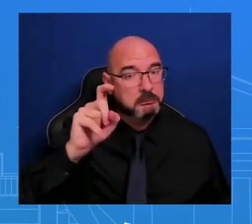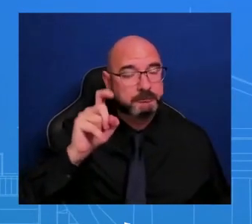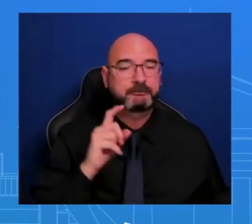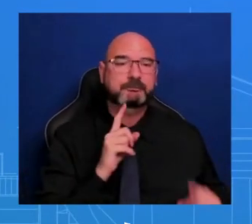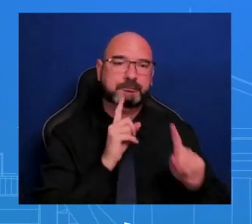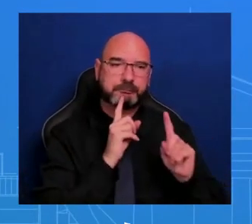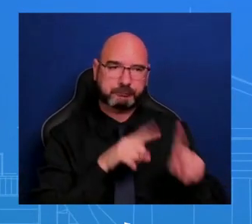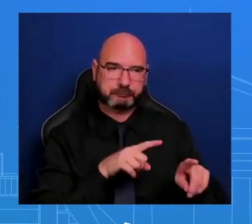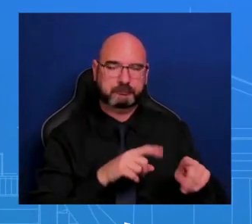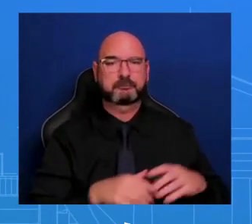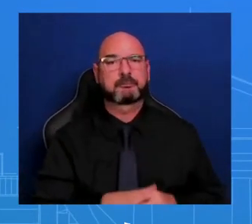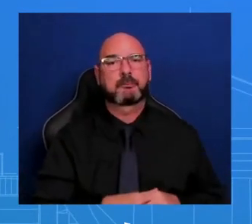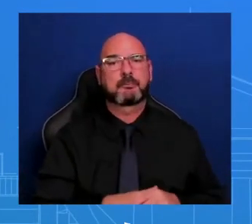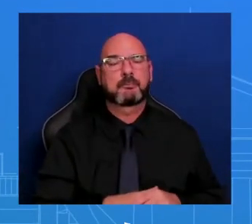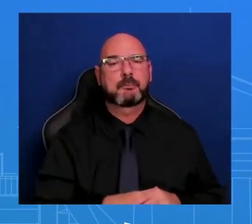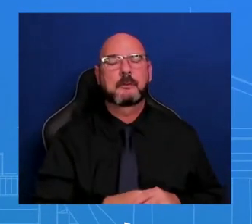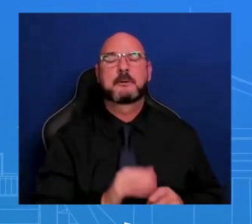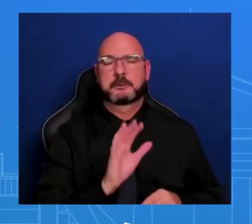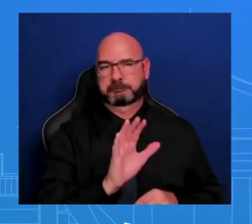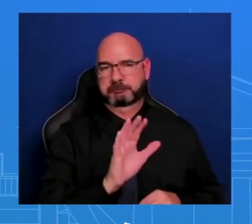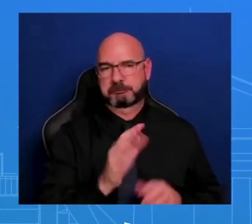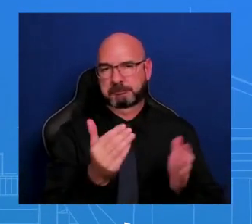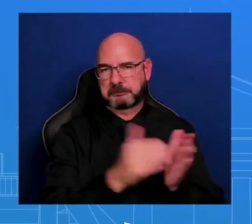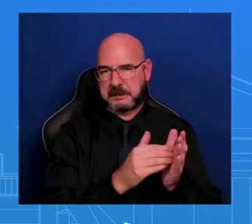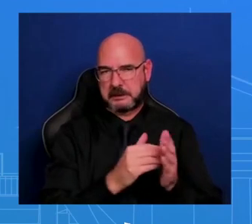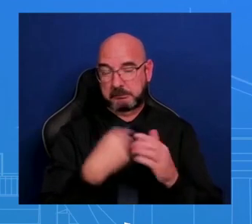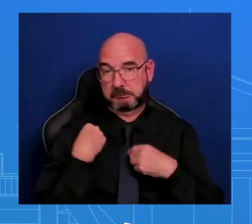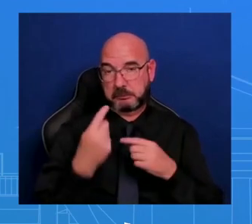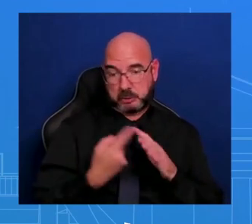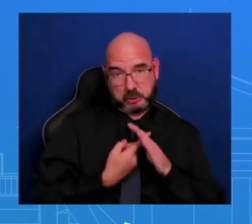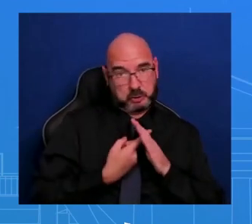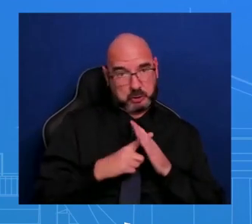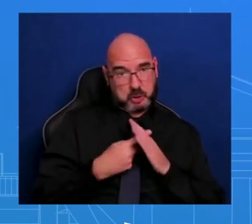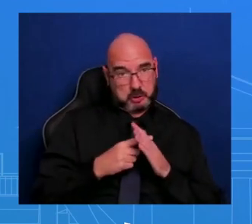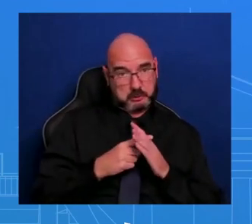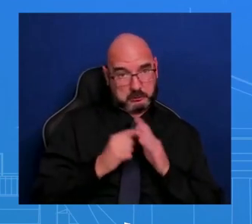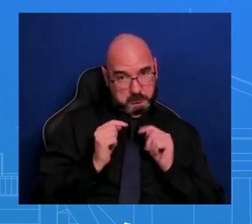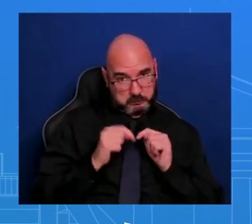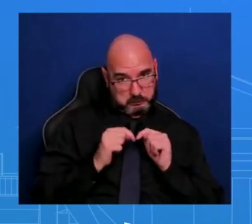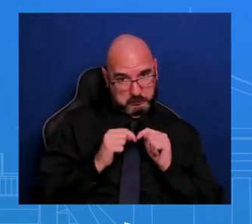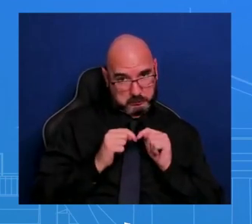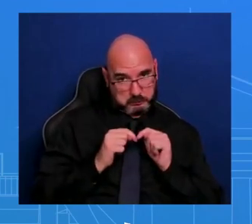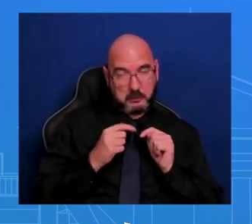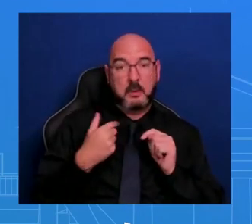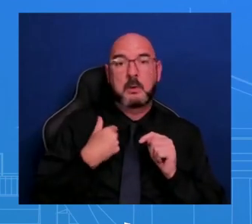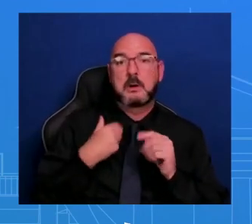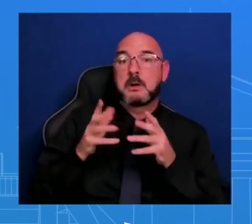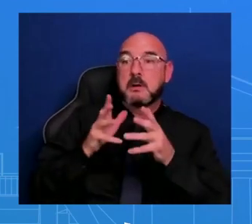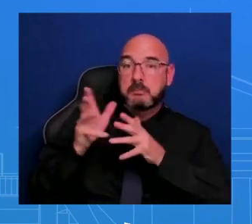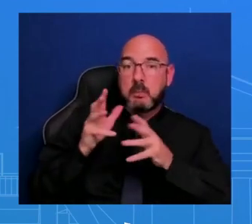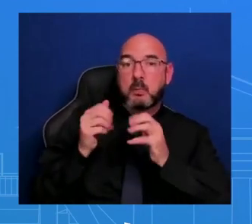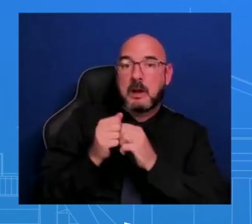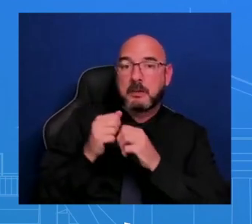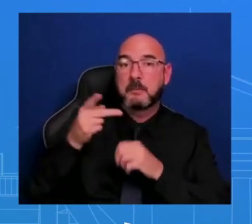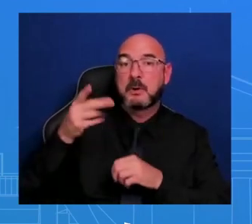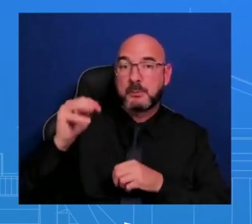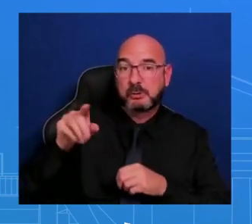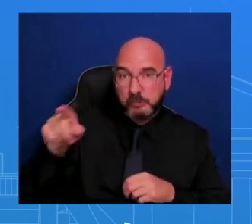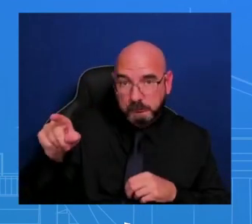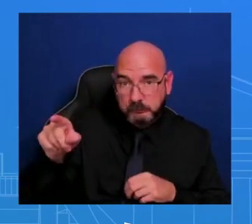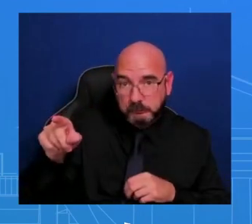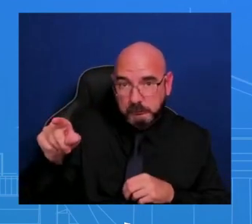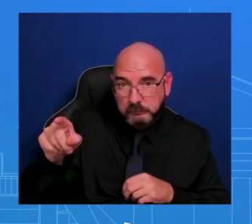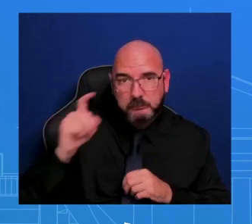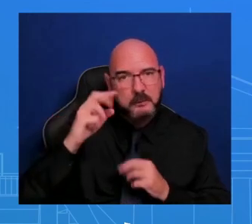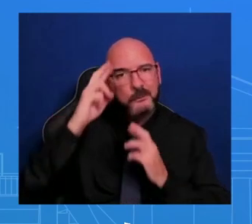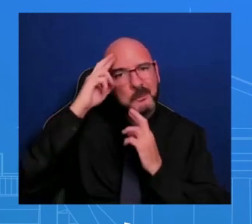Israelis again since the very early hours of this 2 weeks ago, that respect for human life, respect for